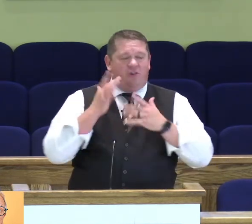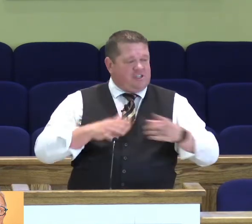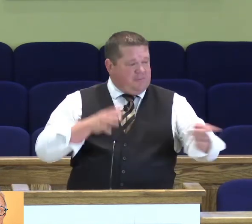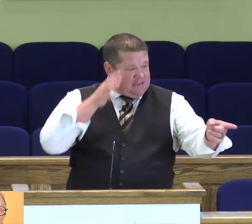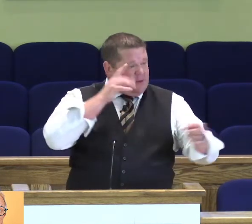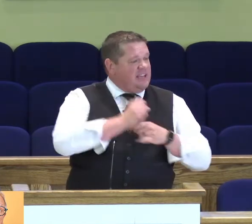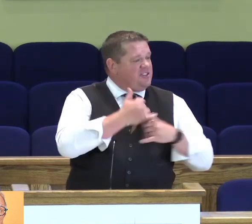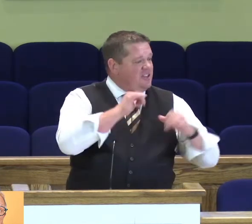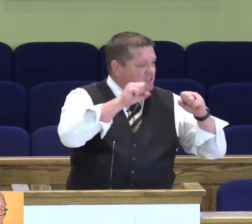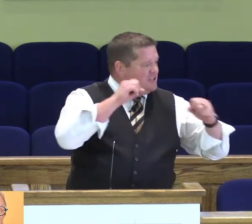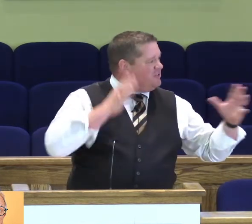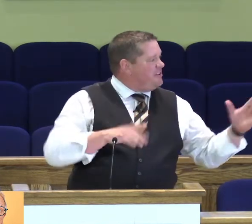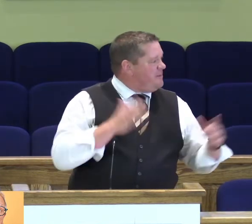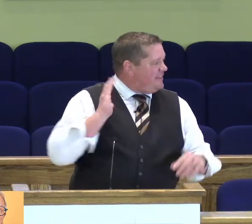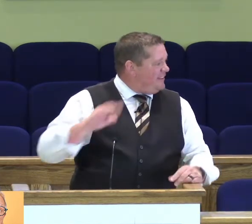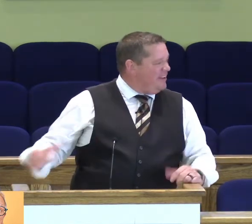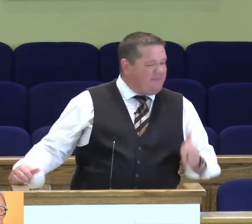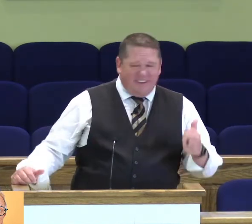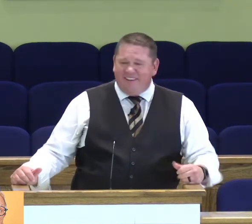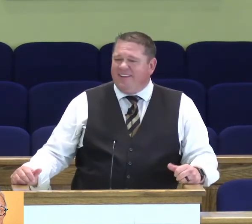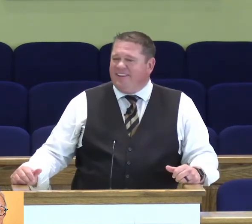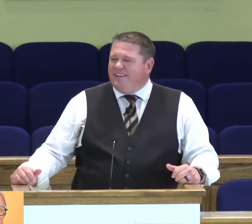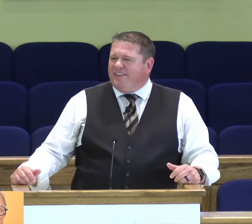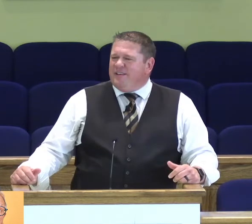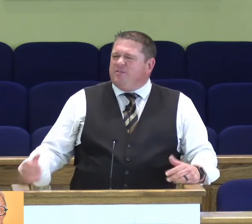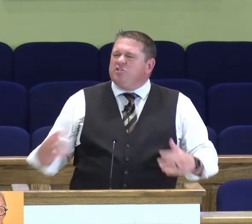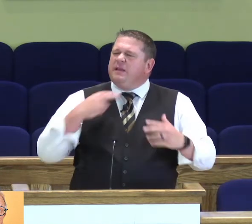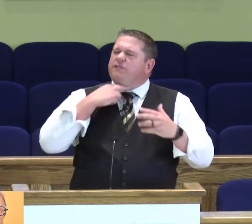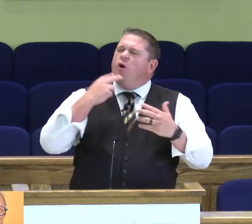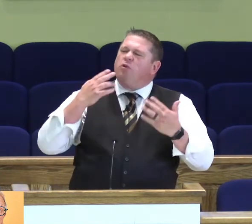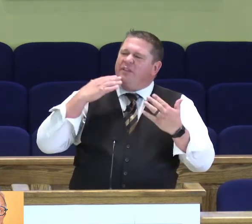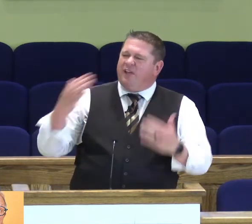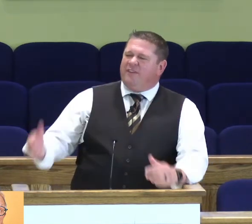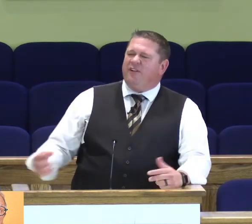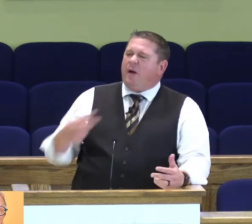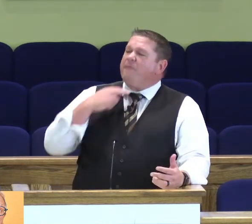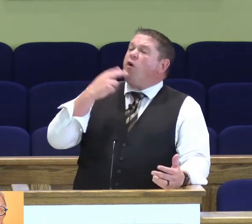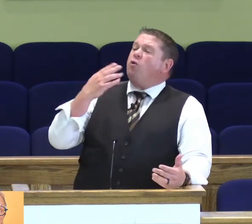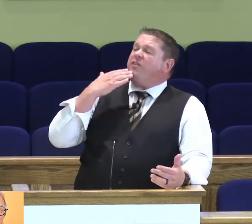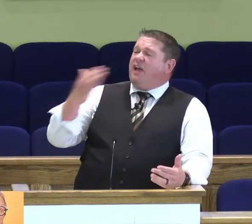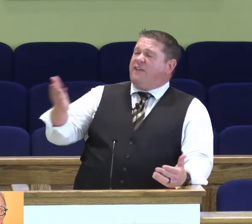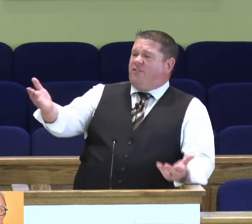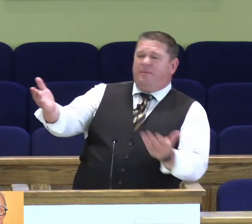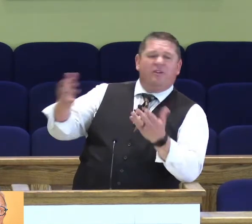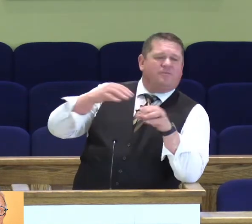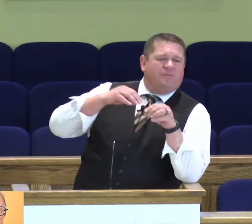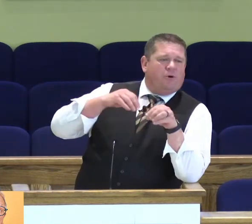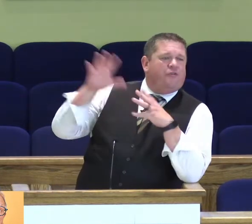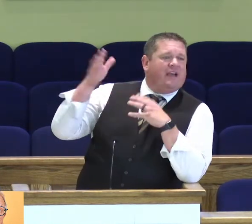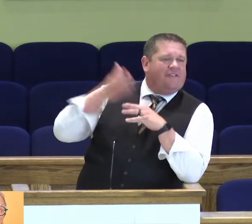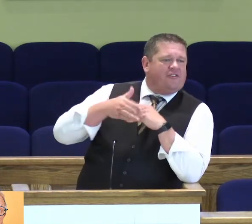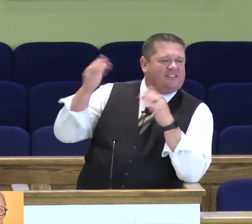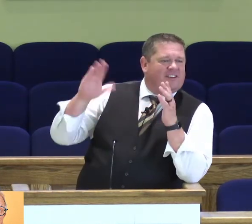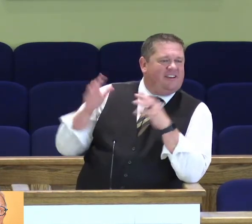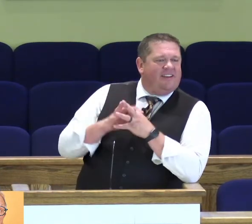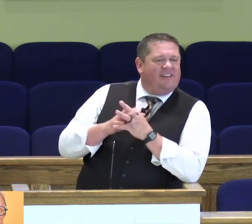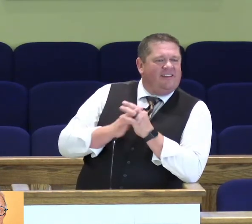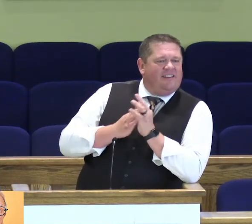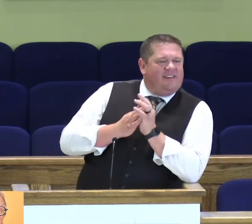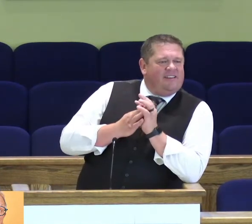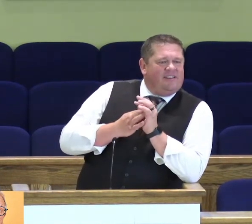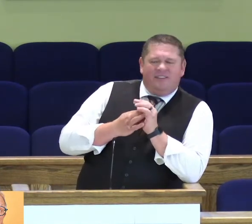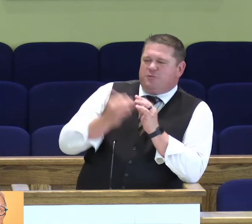Sean was a new Christian. My dad was actually still a Sunday school teacher back then. Amen. Just being vocally thankful. I'm vocally thankful. The Millers are moving after next